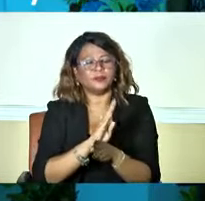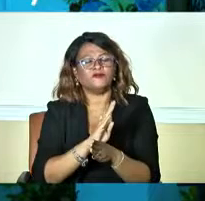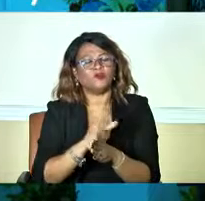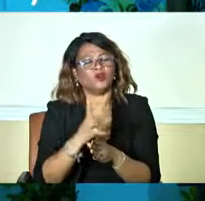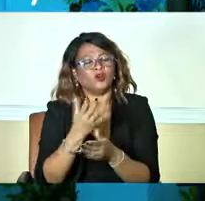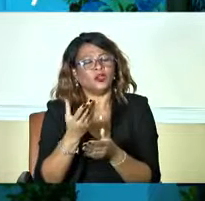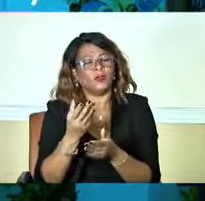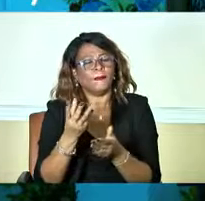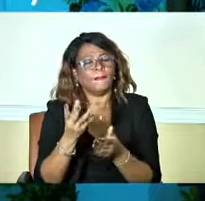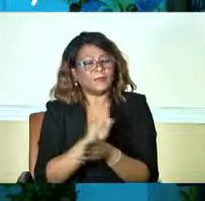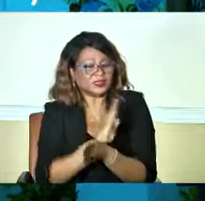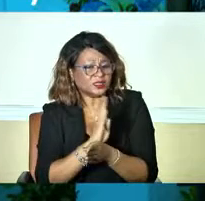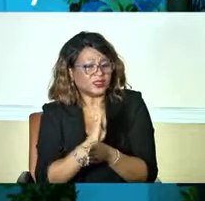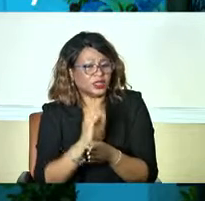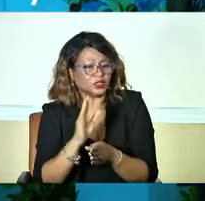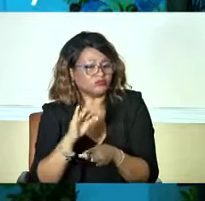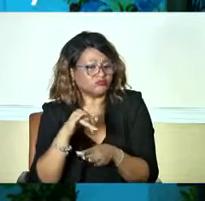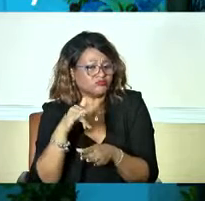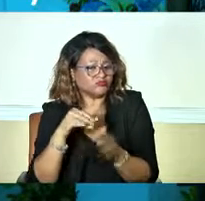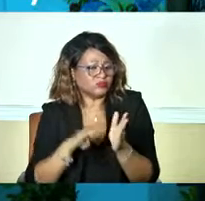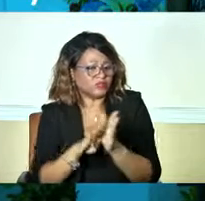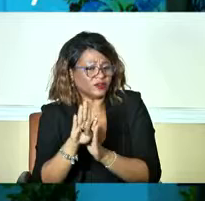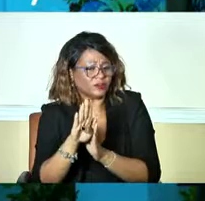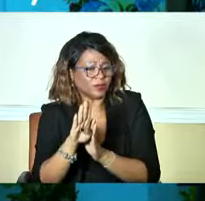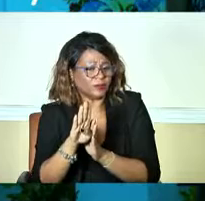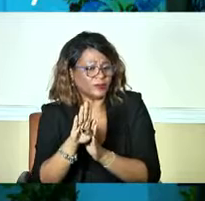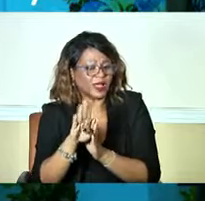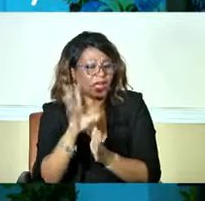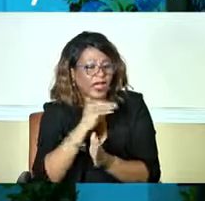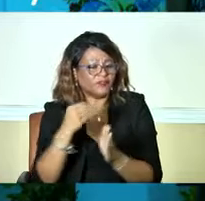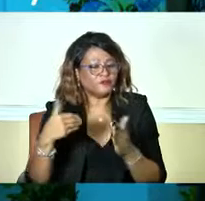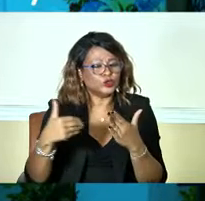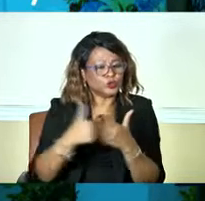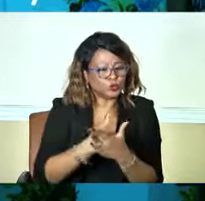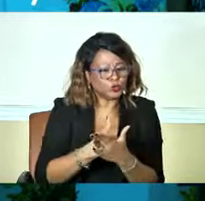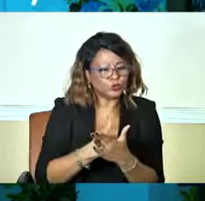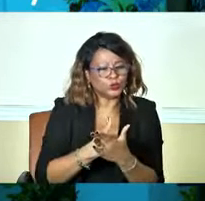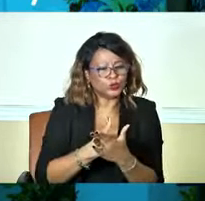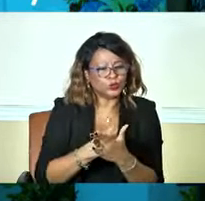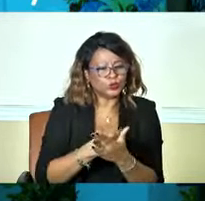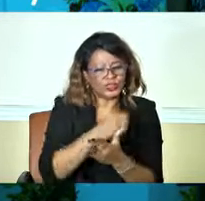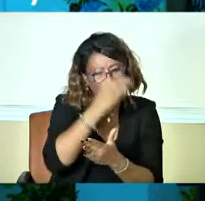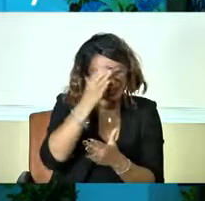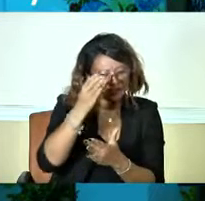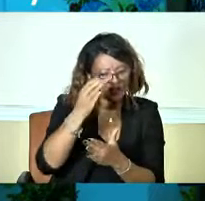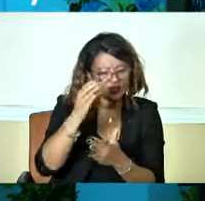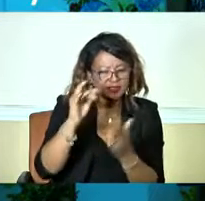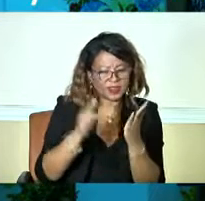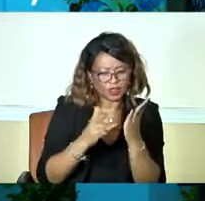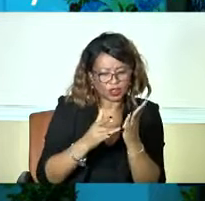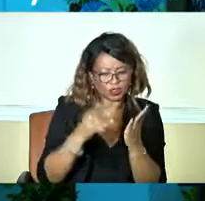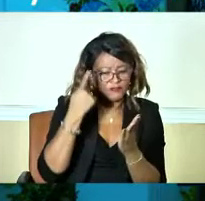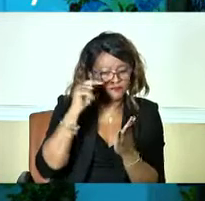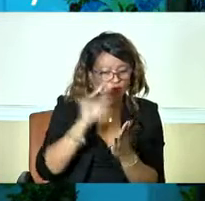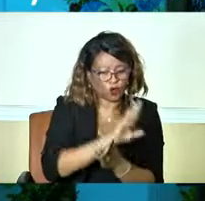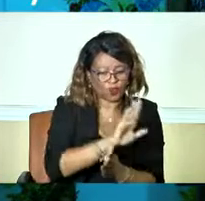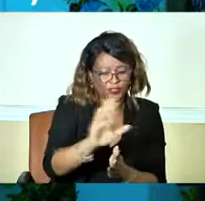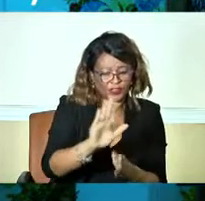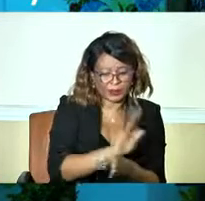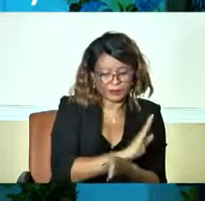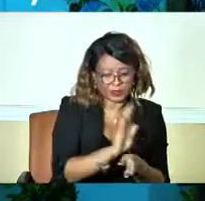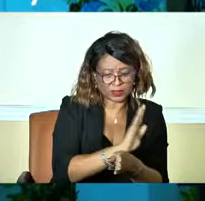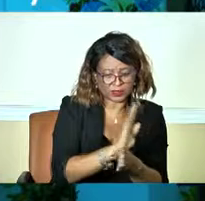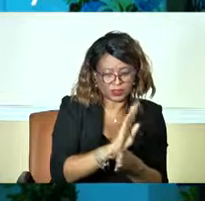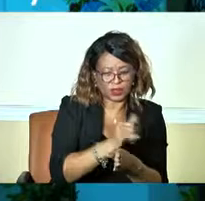companies wishing to develop and employ new or innovative technologies for their businesses.